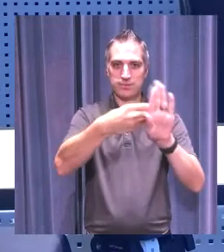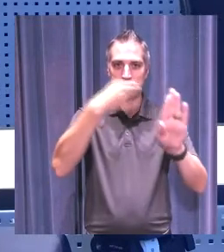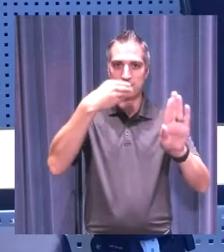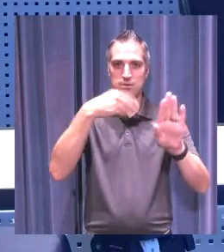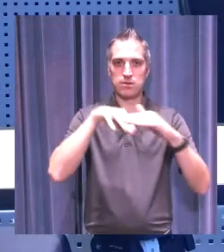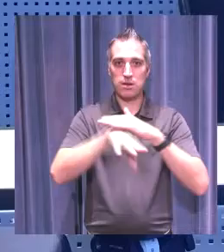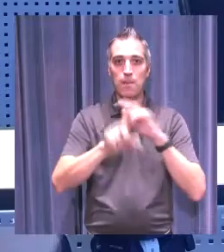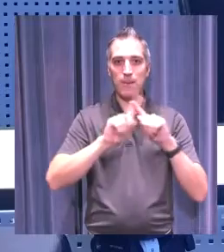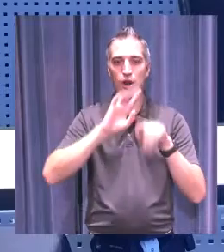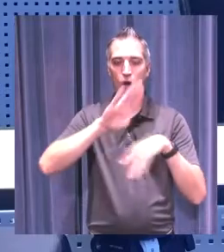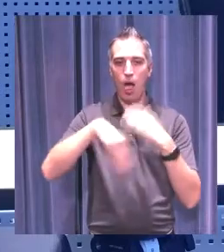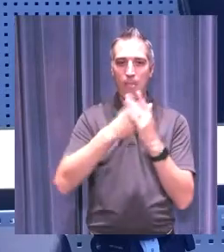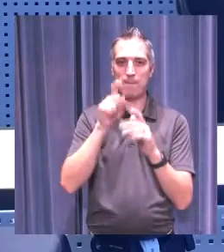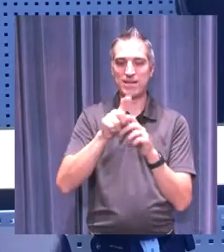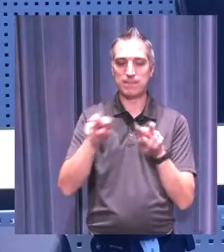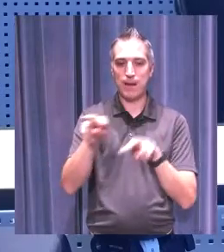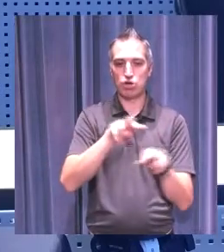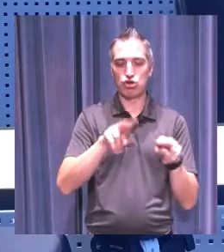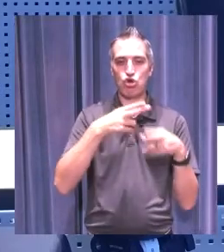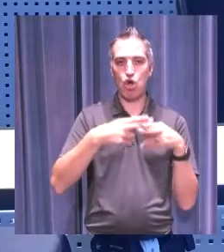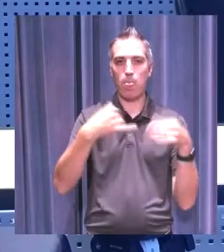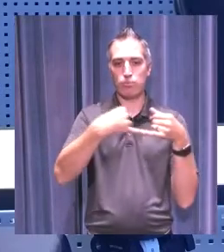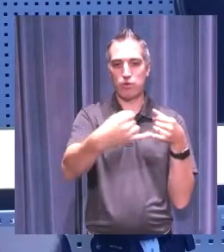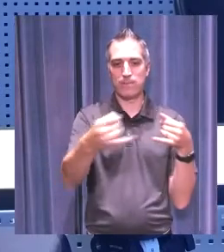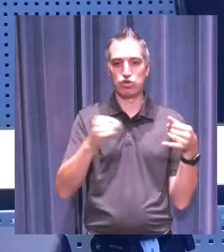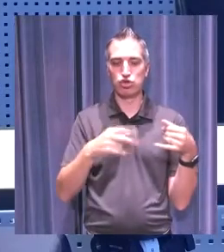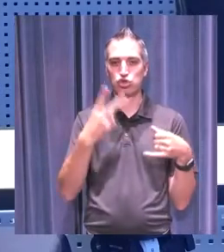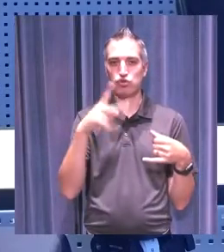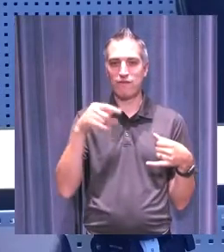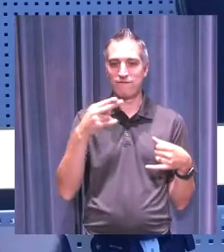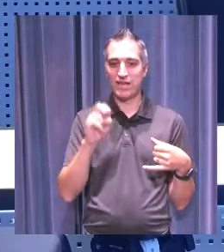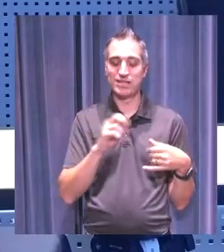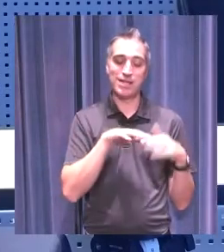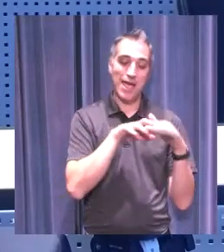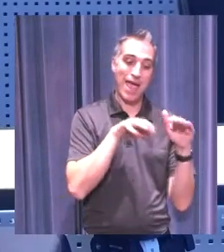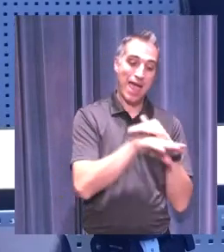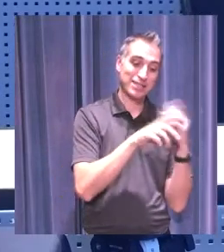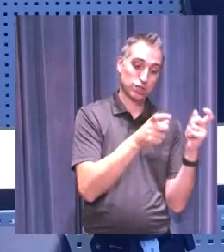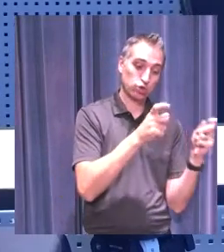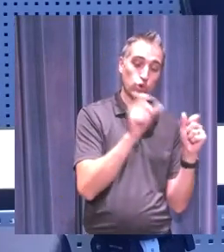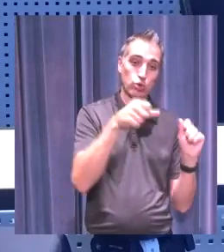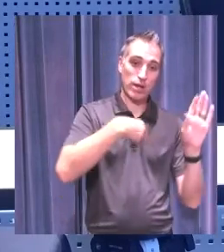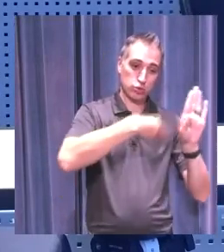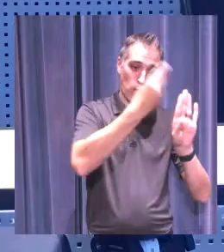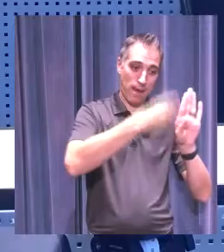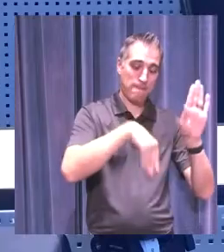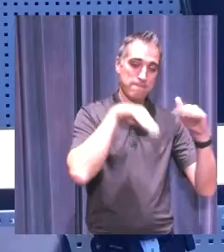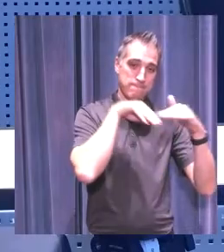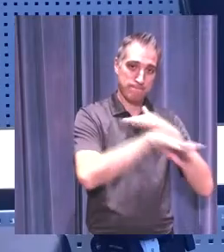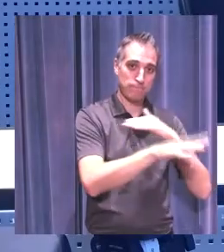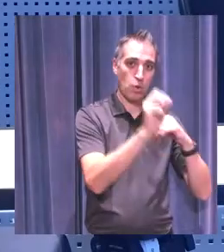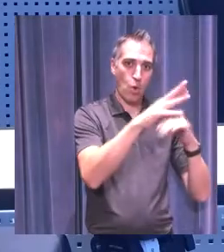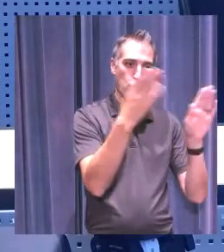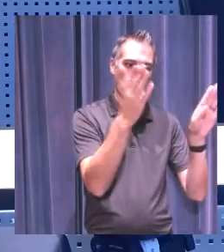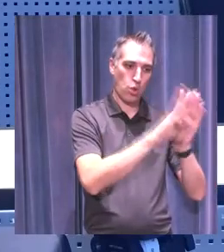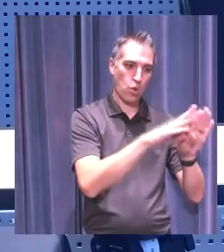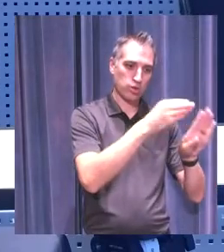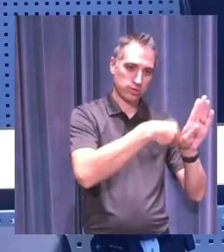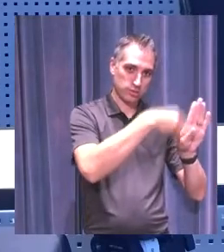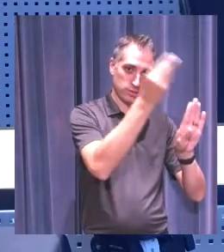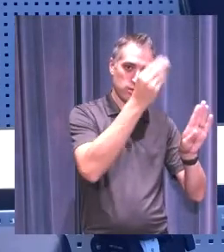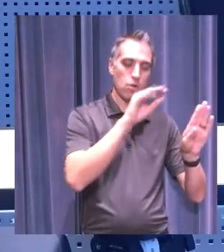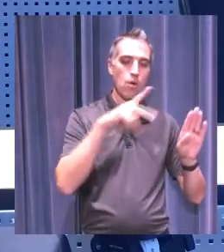to be monitored, so we call that perimeter. So there's two phases. Access control is when you're able to swipe in and open a door or close a door, or public safety